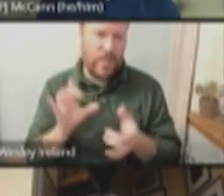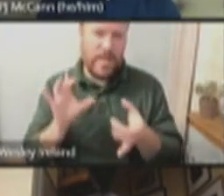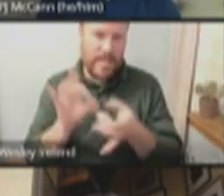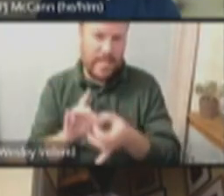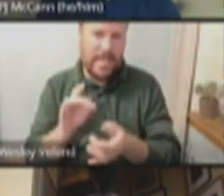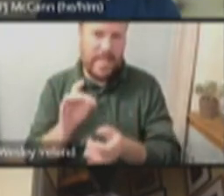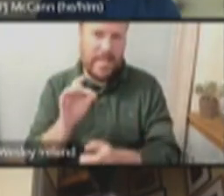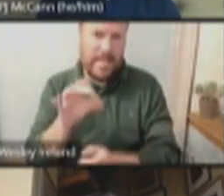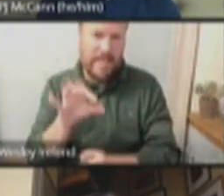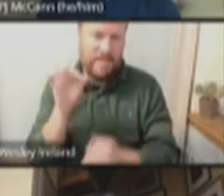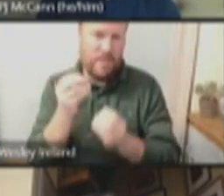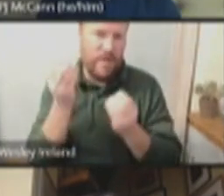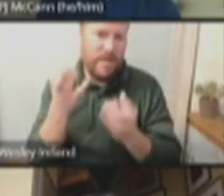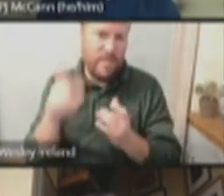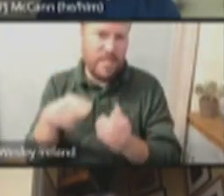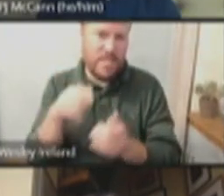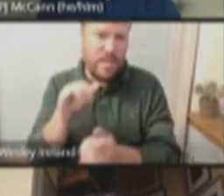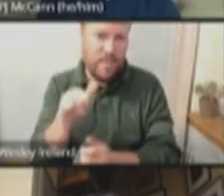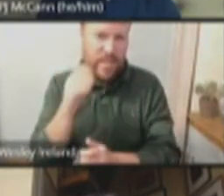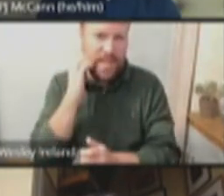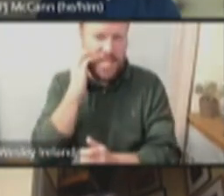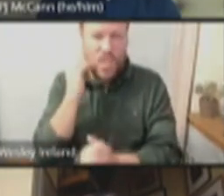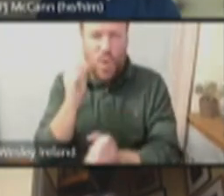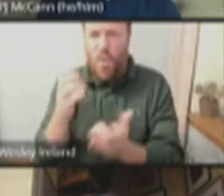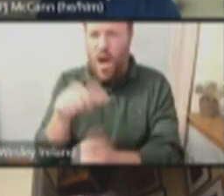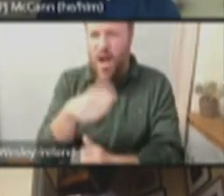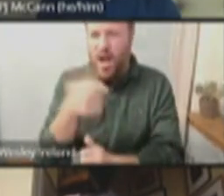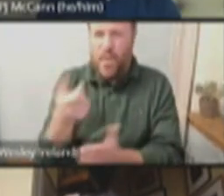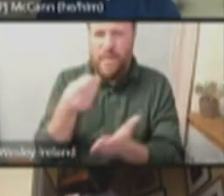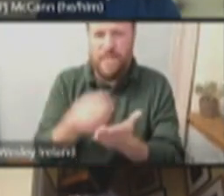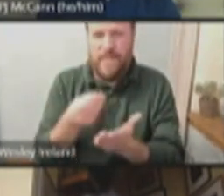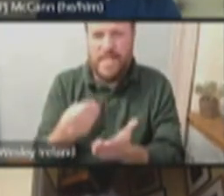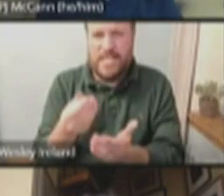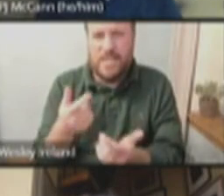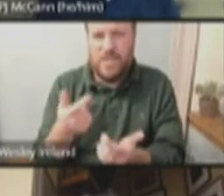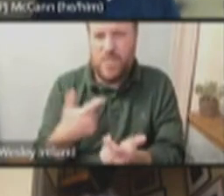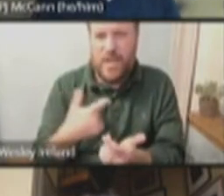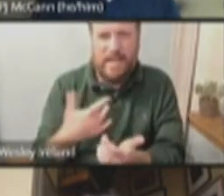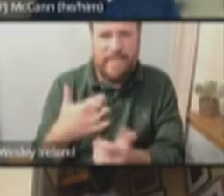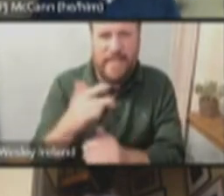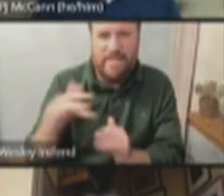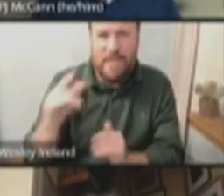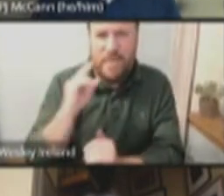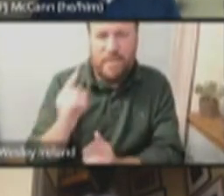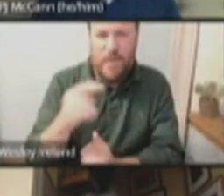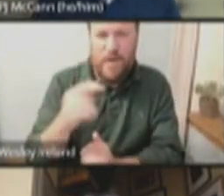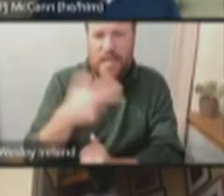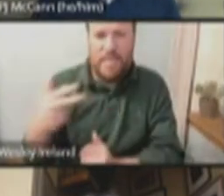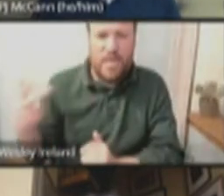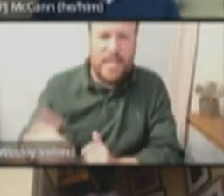So it sounds like how you've gathered funding for your organization and your office has been wonderful.